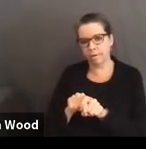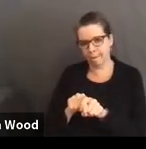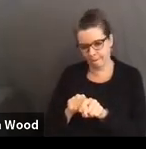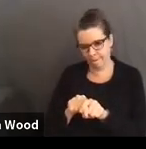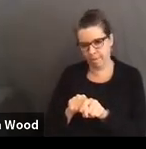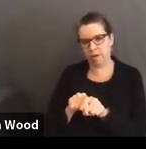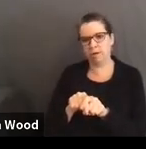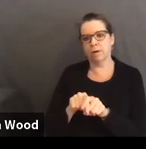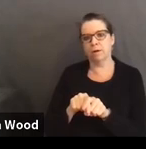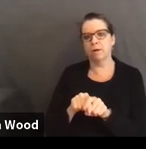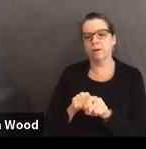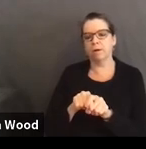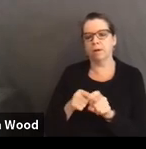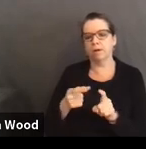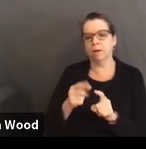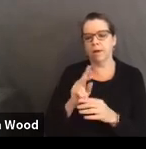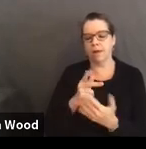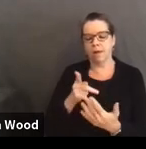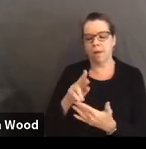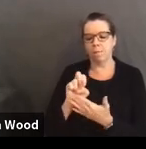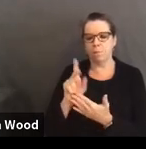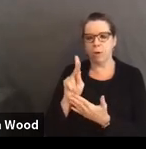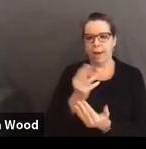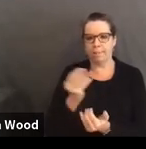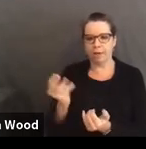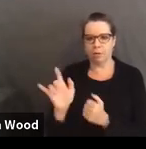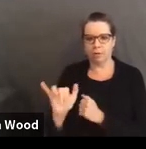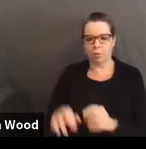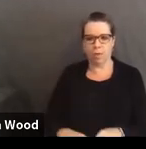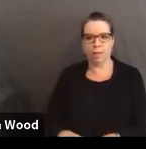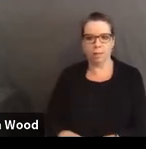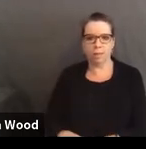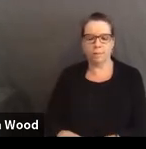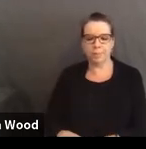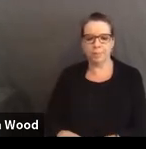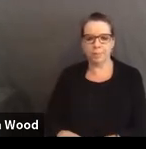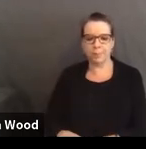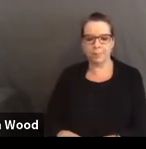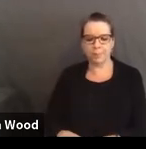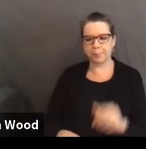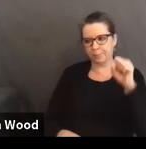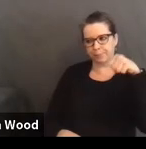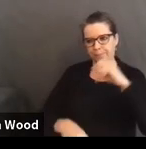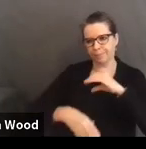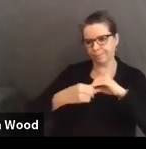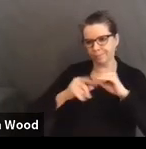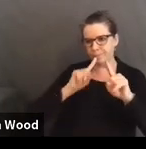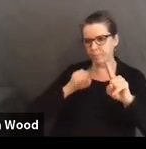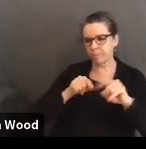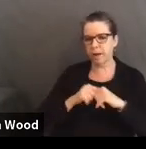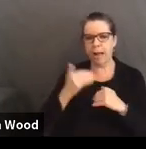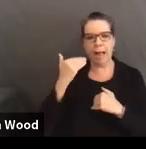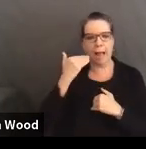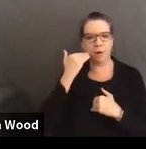our active solicitation pre-K materials. Yeah, And just to add to that, I know there's some